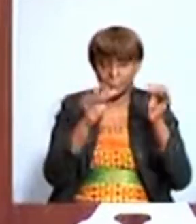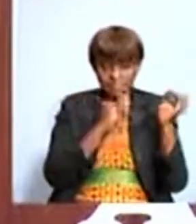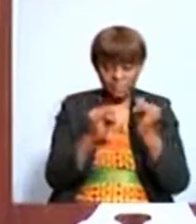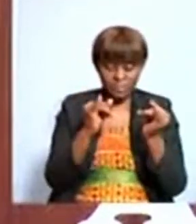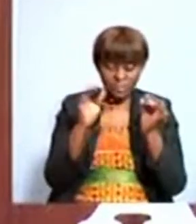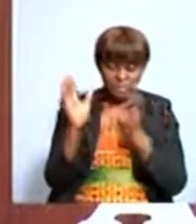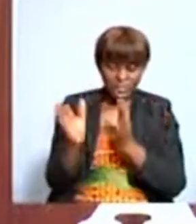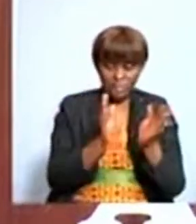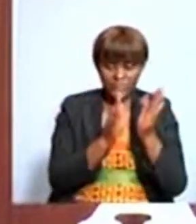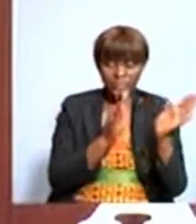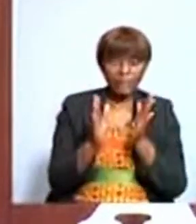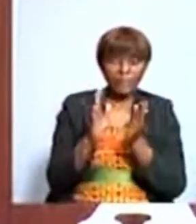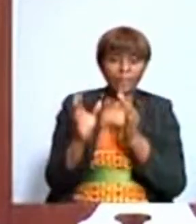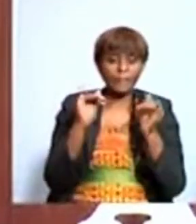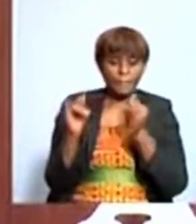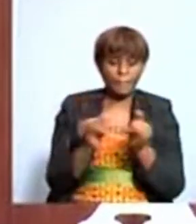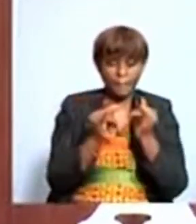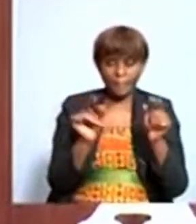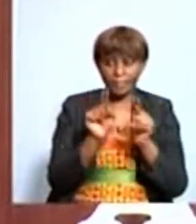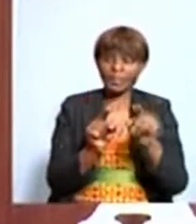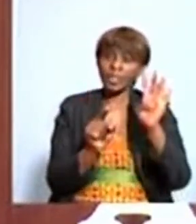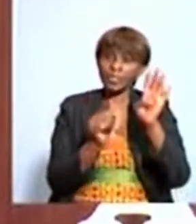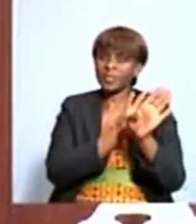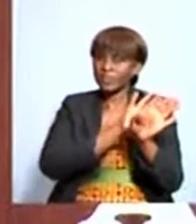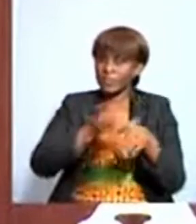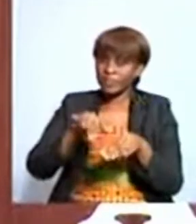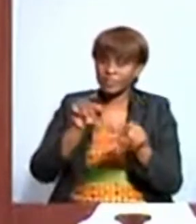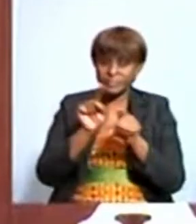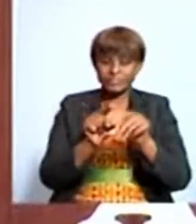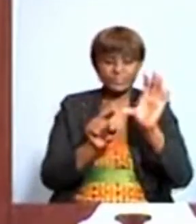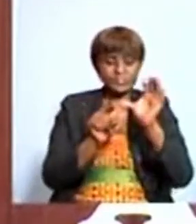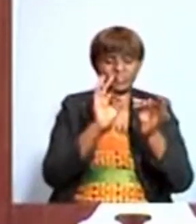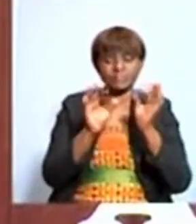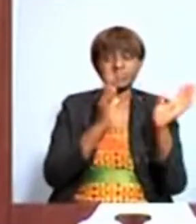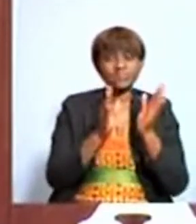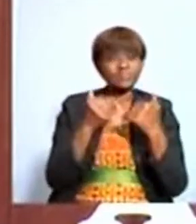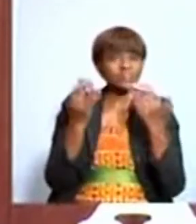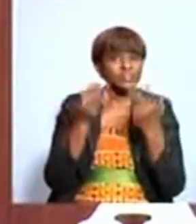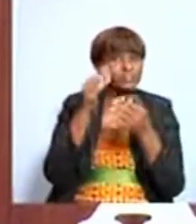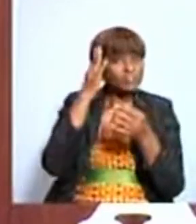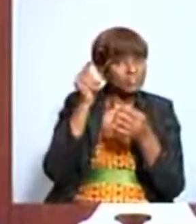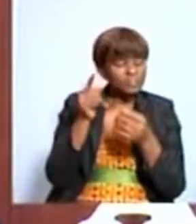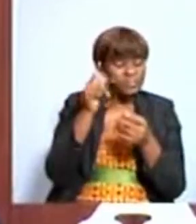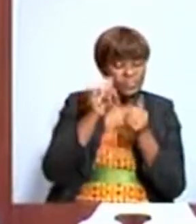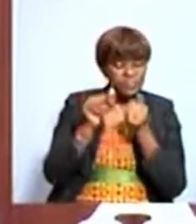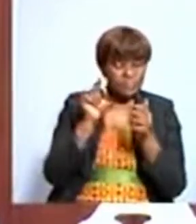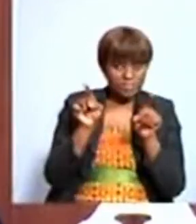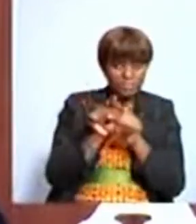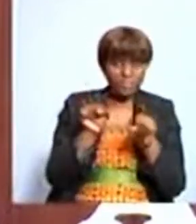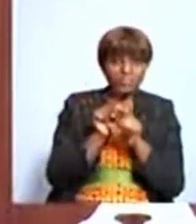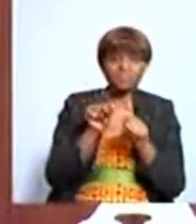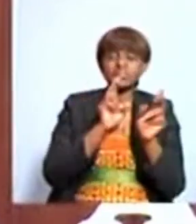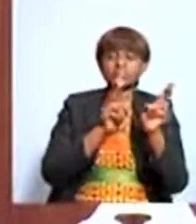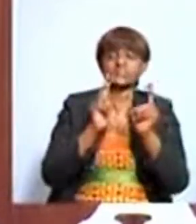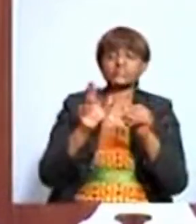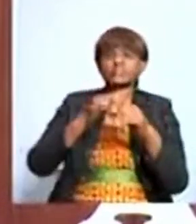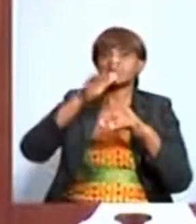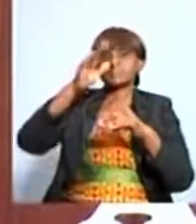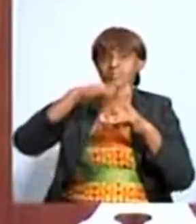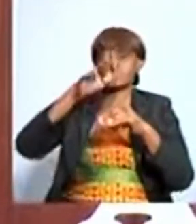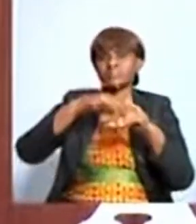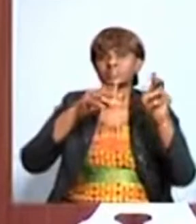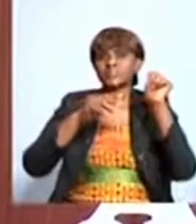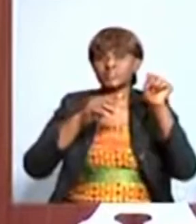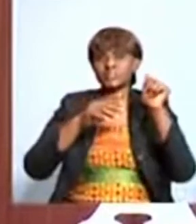will be implemented, B, falls off, and C, if there are no such plans, why? Because of the response that was given in